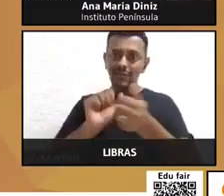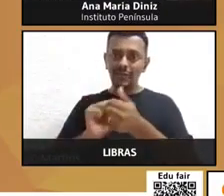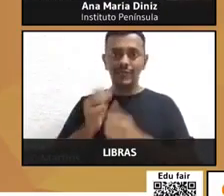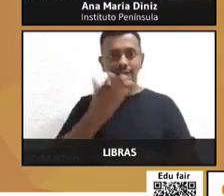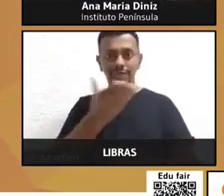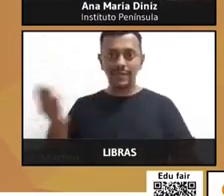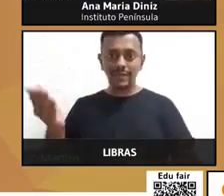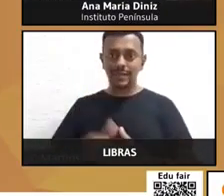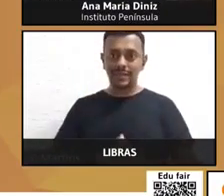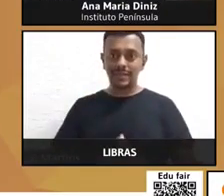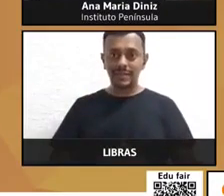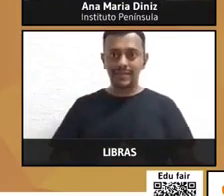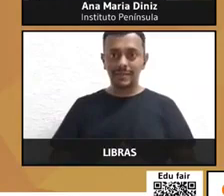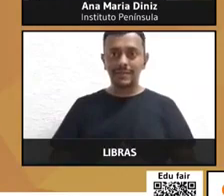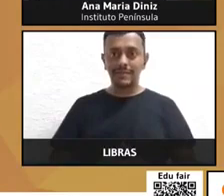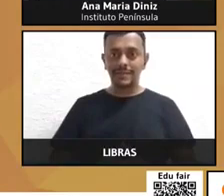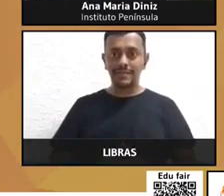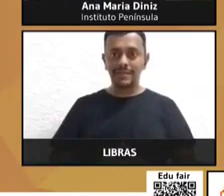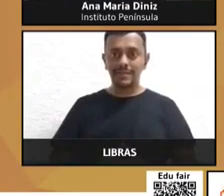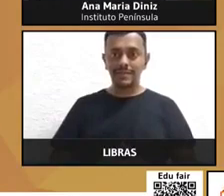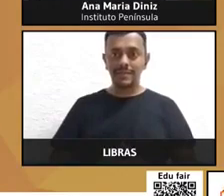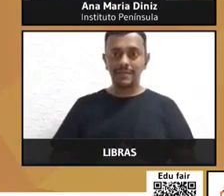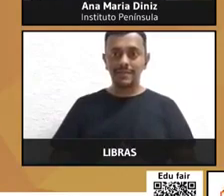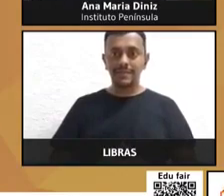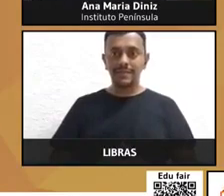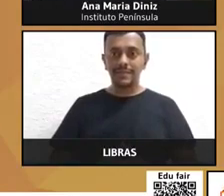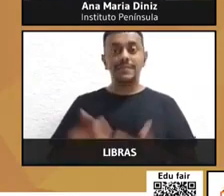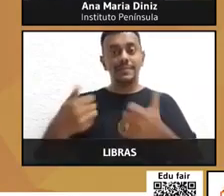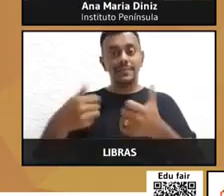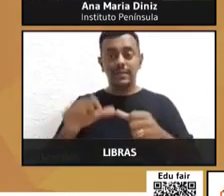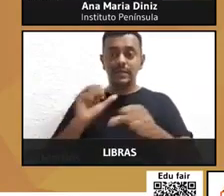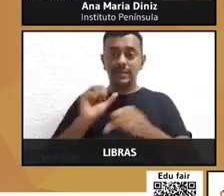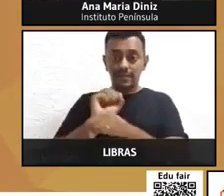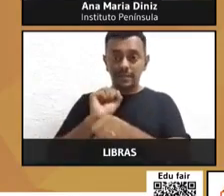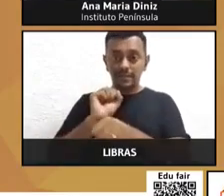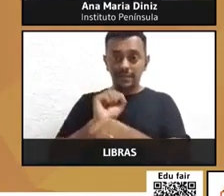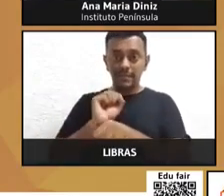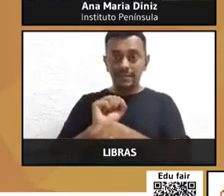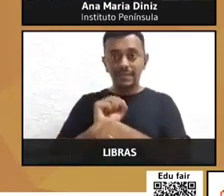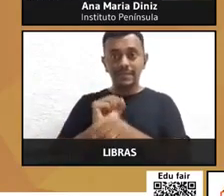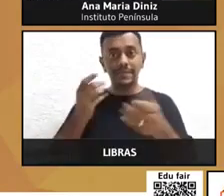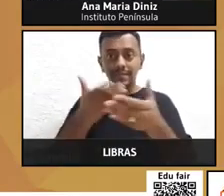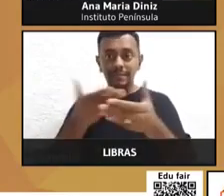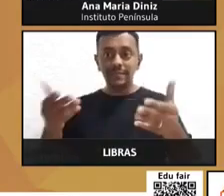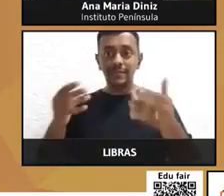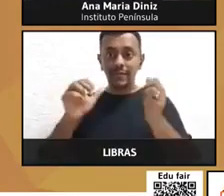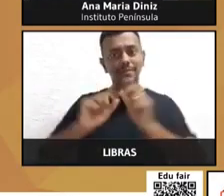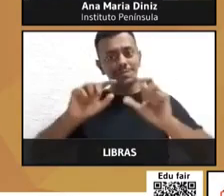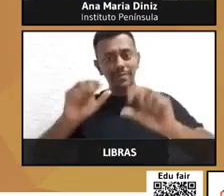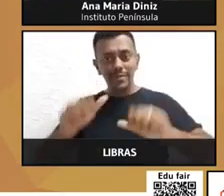us here in Brazil with some lights to improve our education. Thank you.